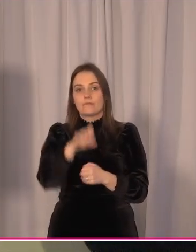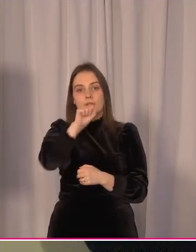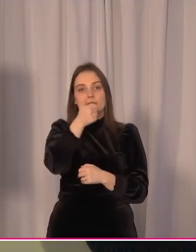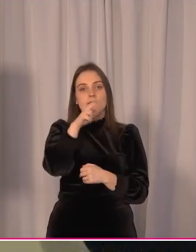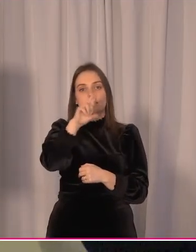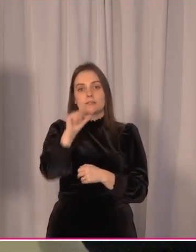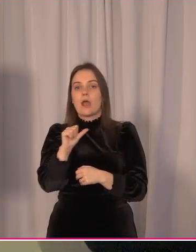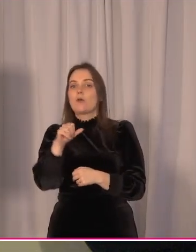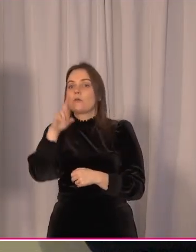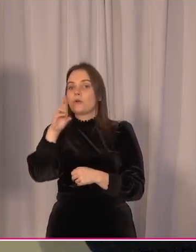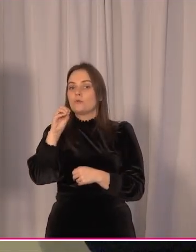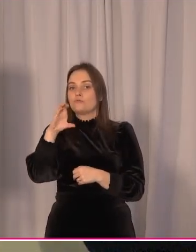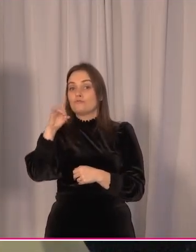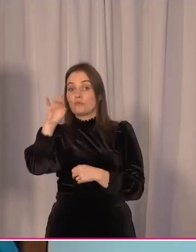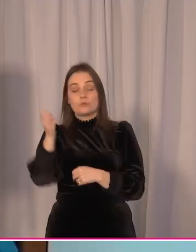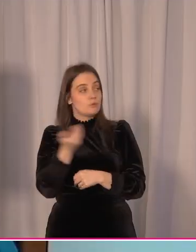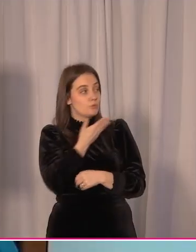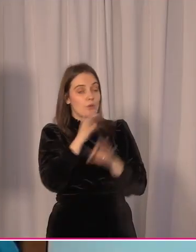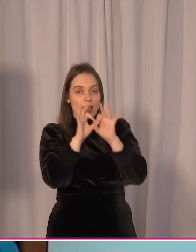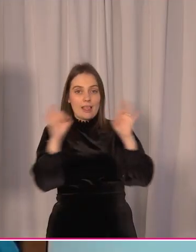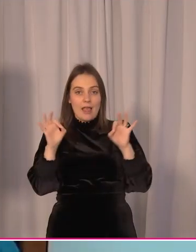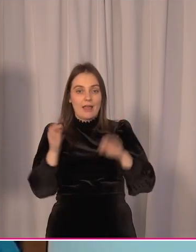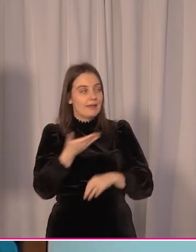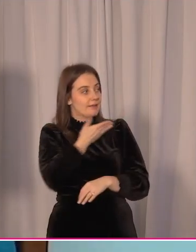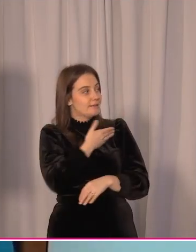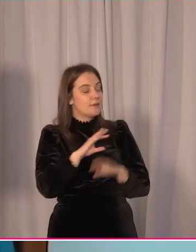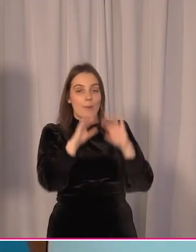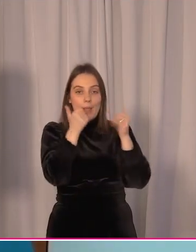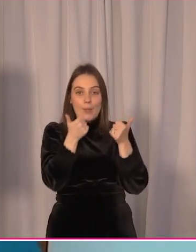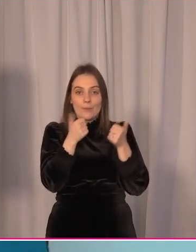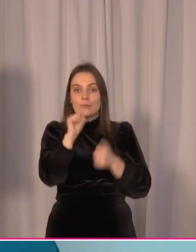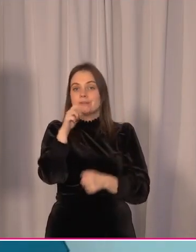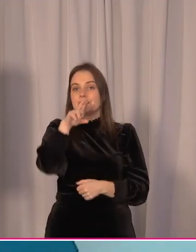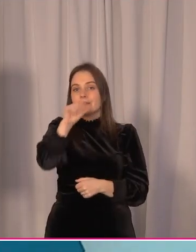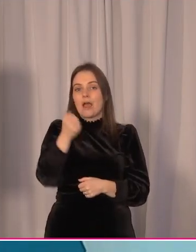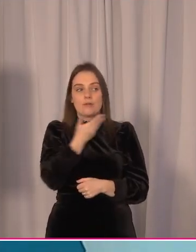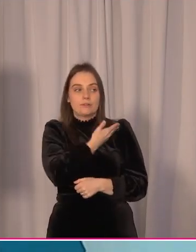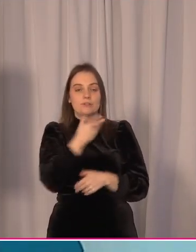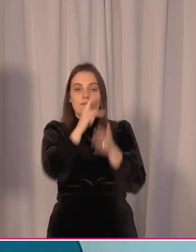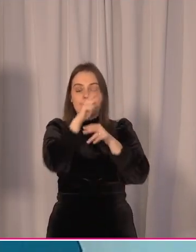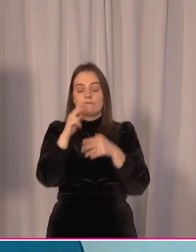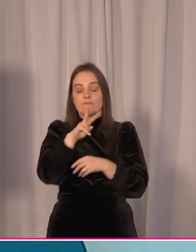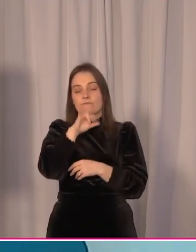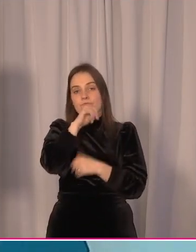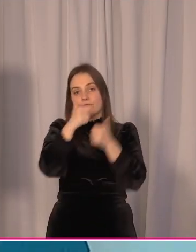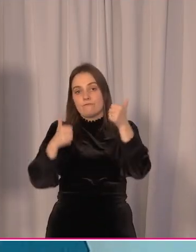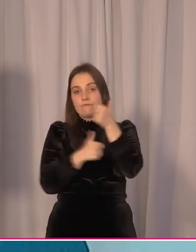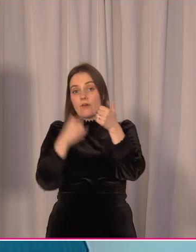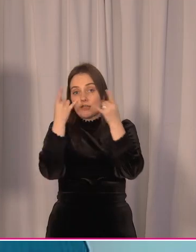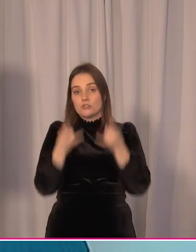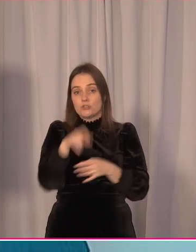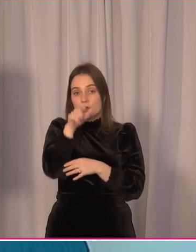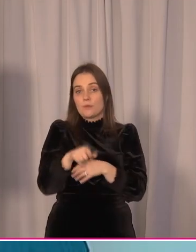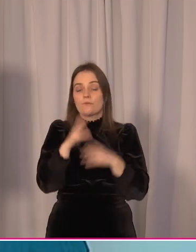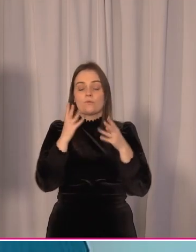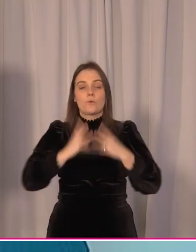Sara Rocha coming in online. Welcome, Sara. Sara is the Vice Chair of the Women's Committee for